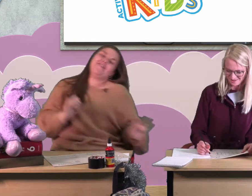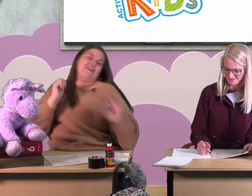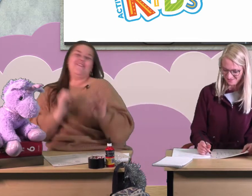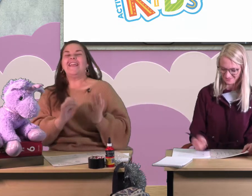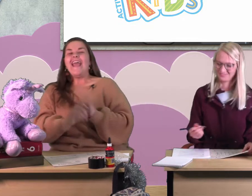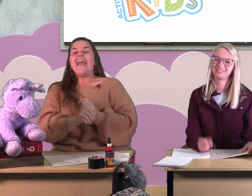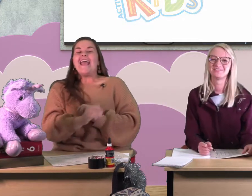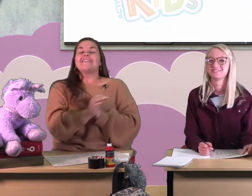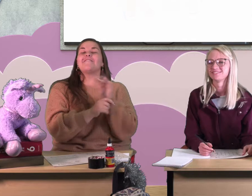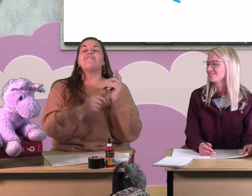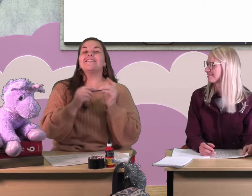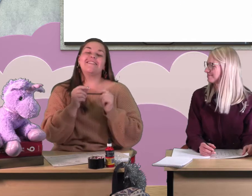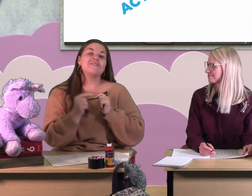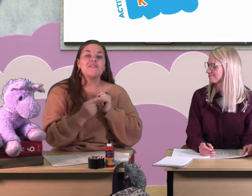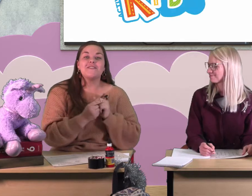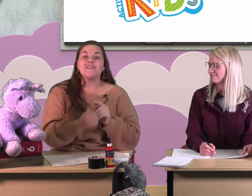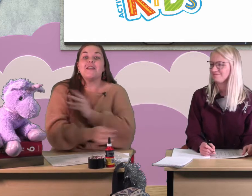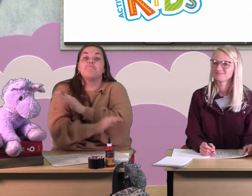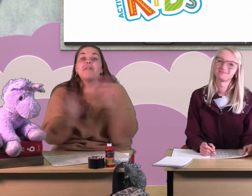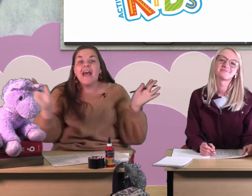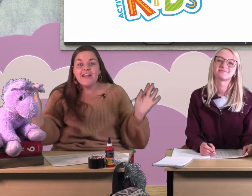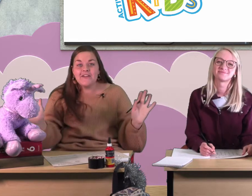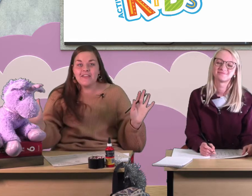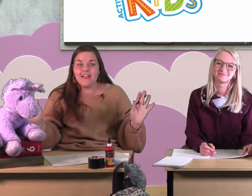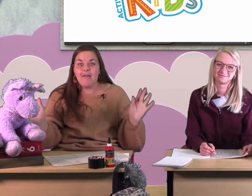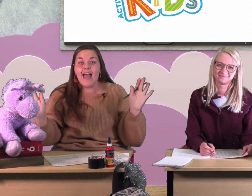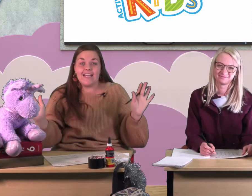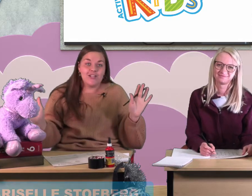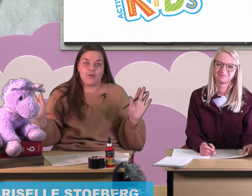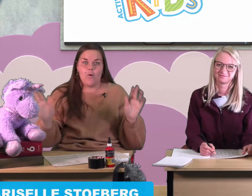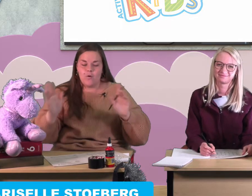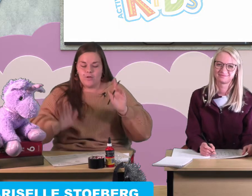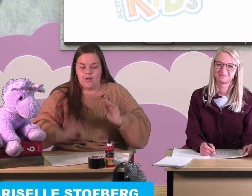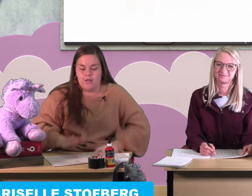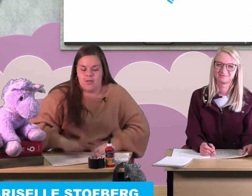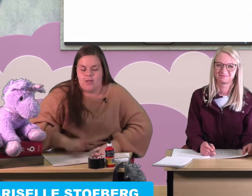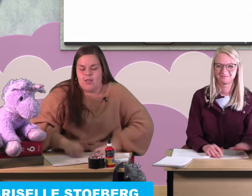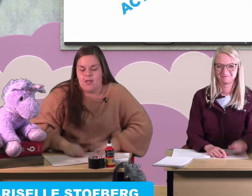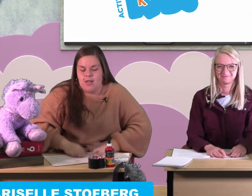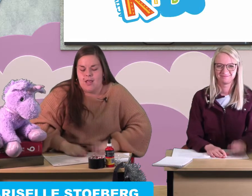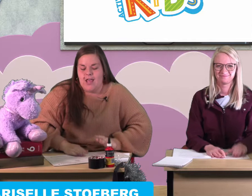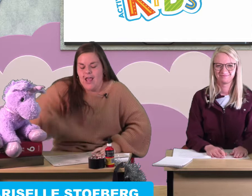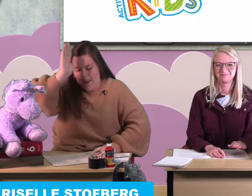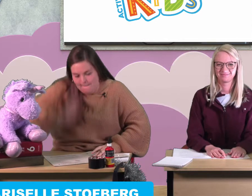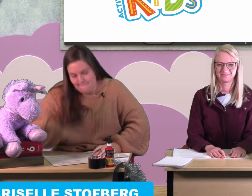you. So friends, this week we're starting a brand new theme and it is called